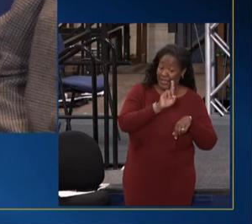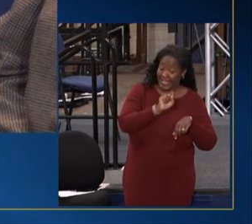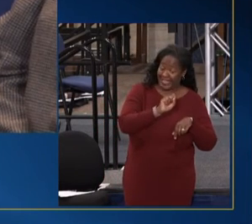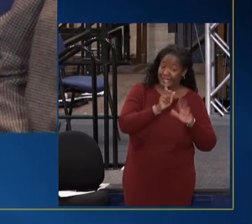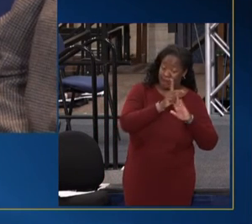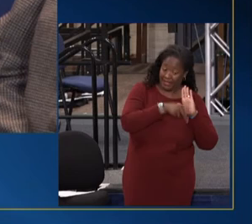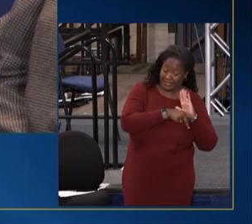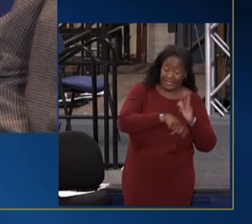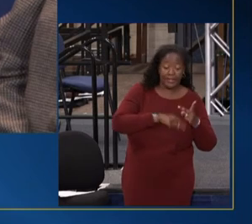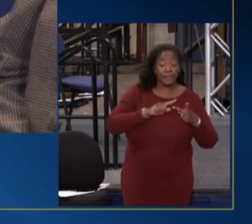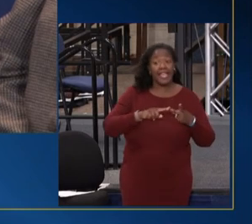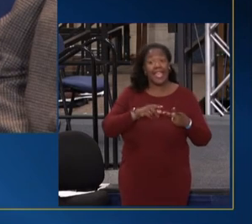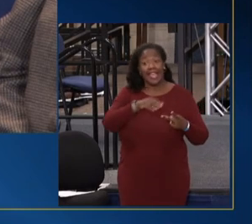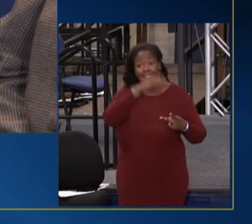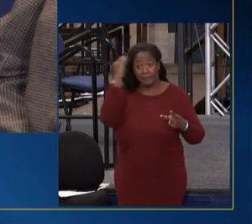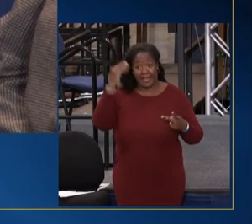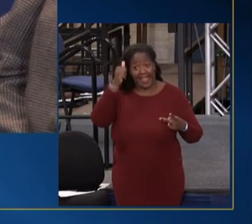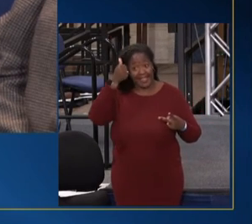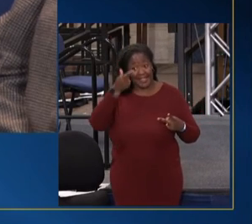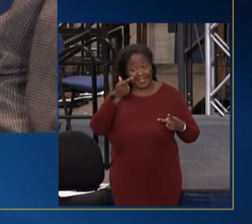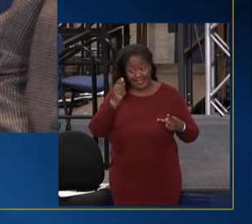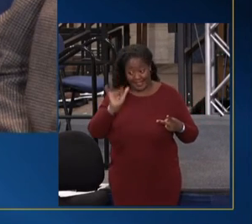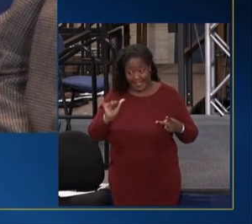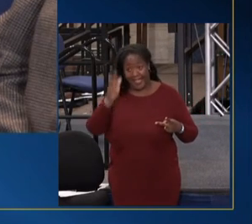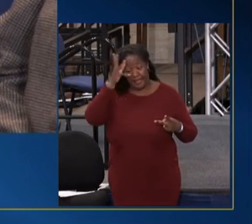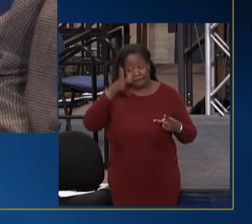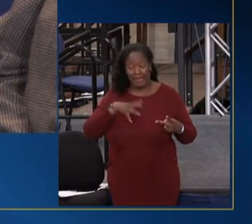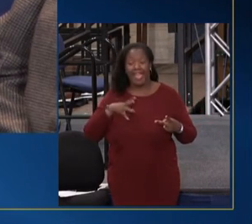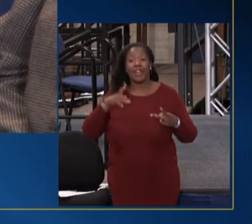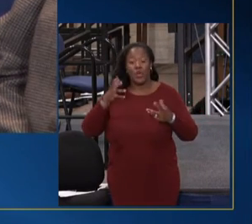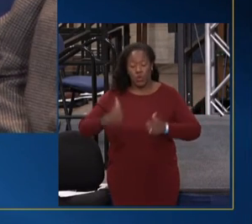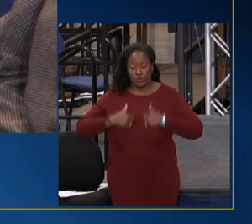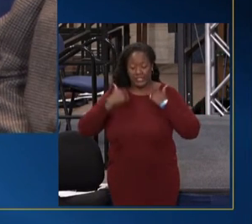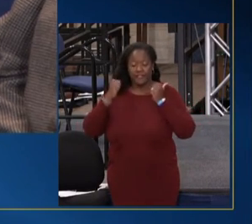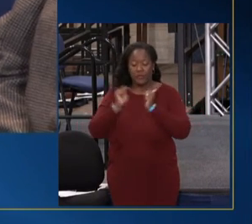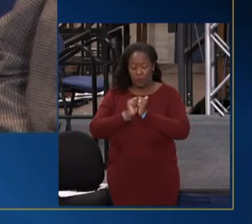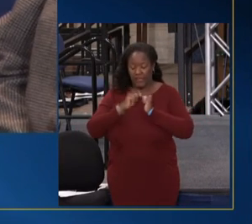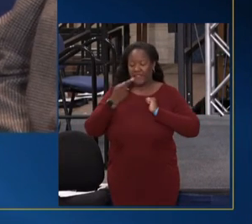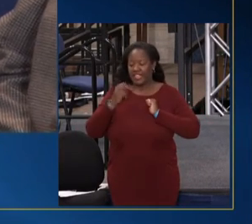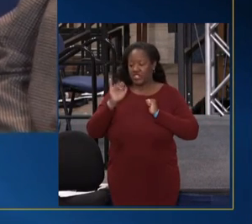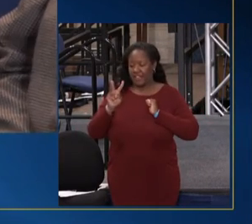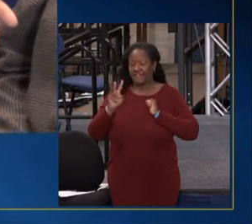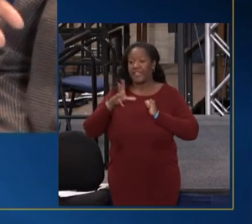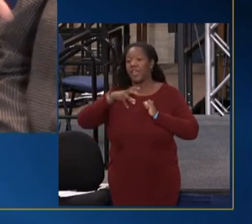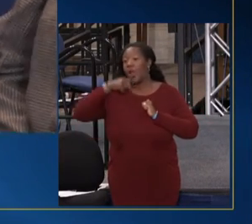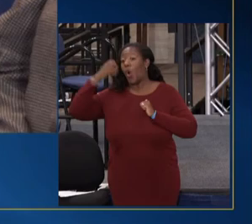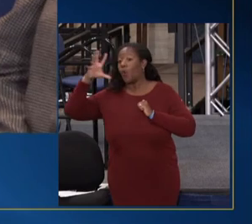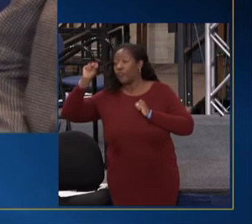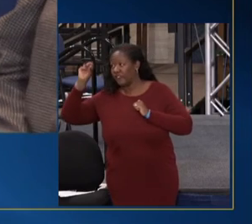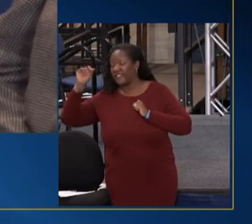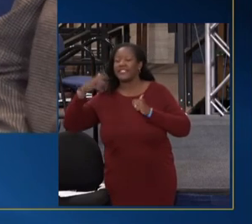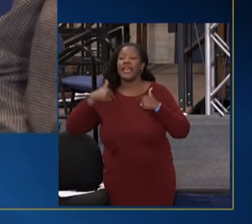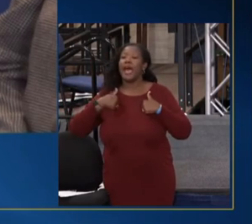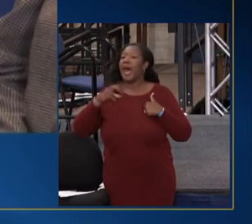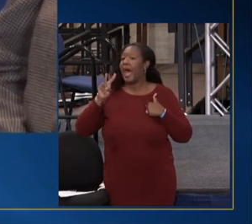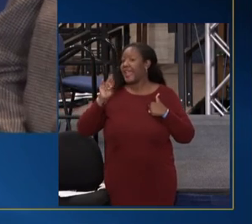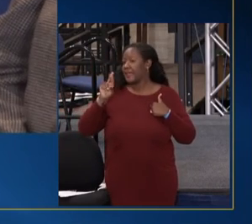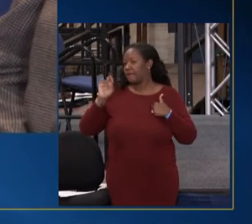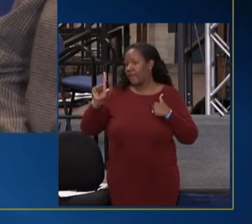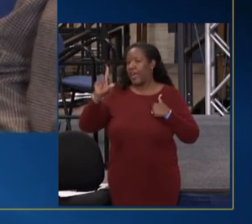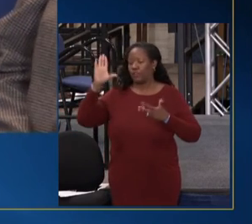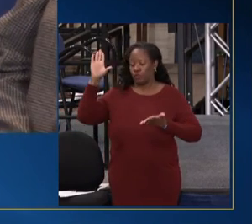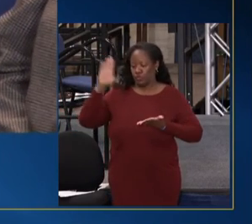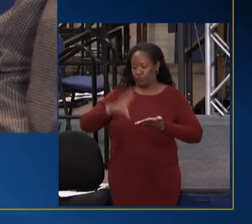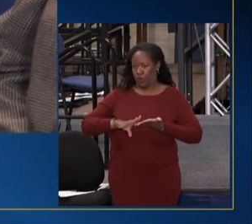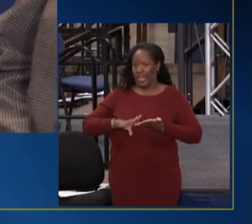man living with HIV who is virally suppressed and over the age of 50. There you go.